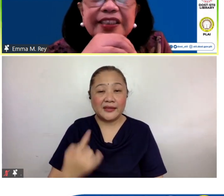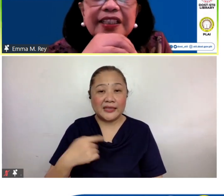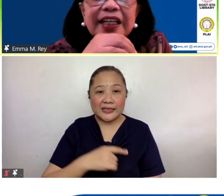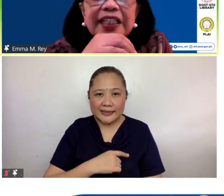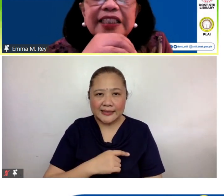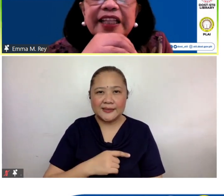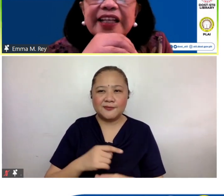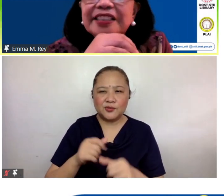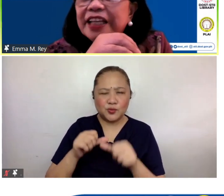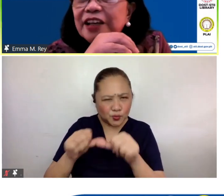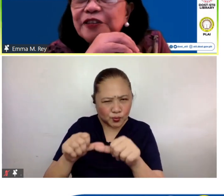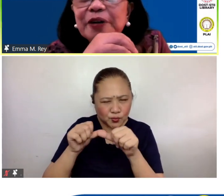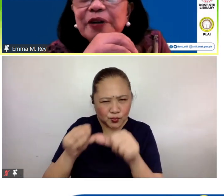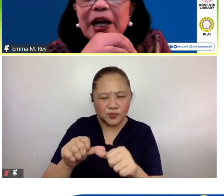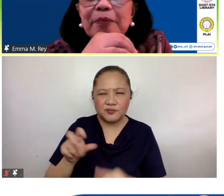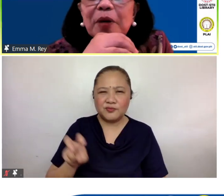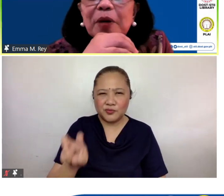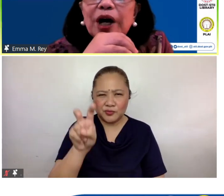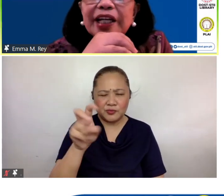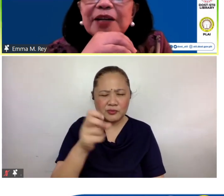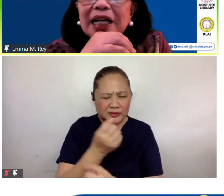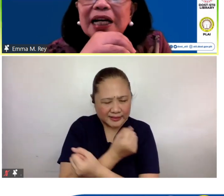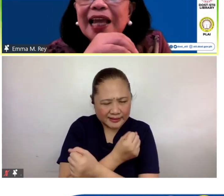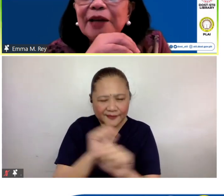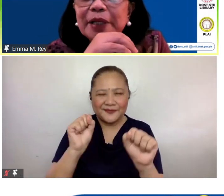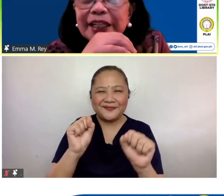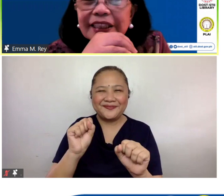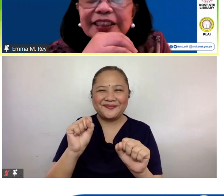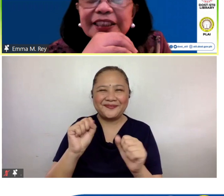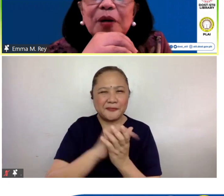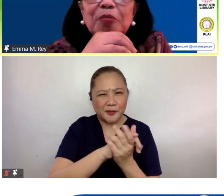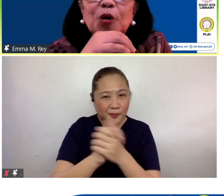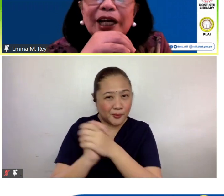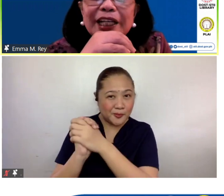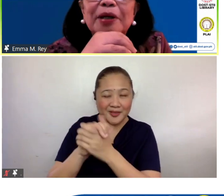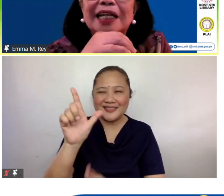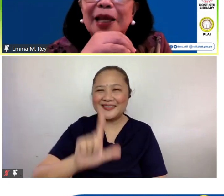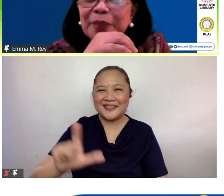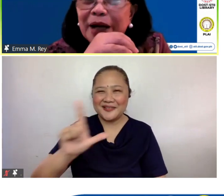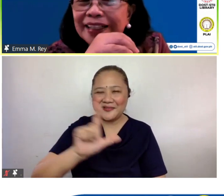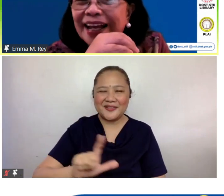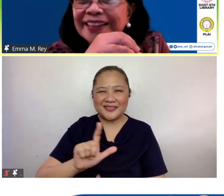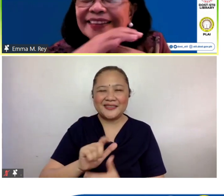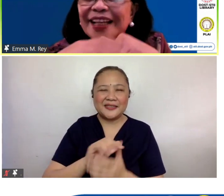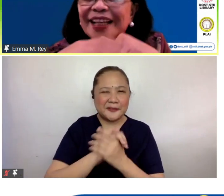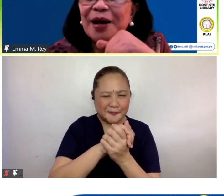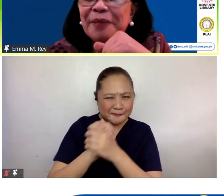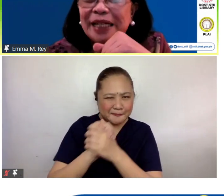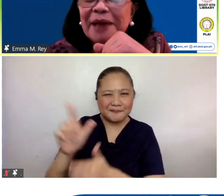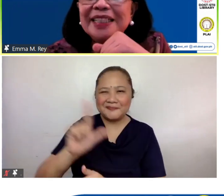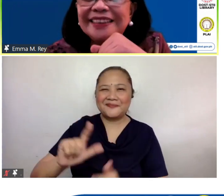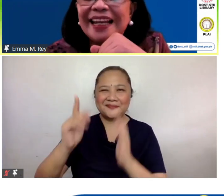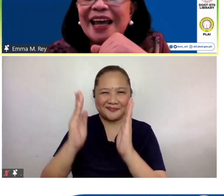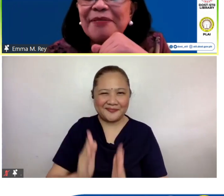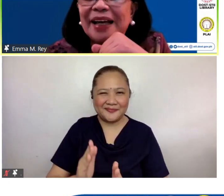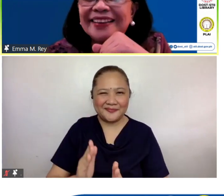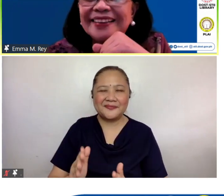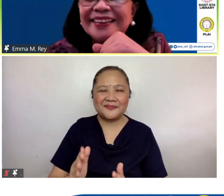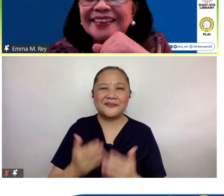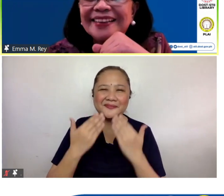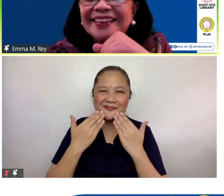journeys. Stay safe. Mabuhay ang mga libraries, mabuhay ang mga librarians. Maraming